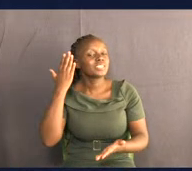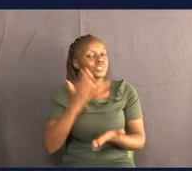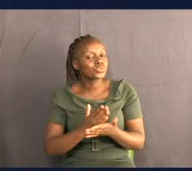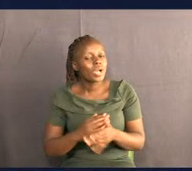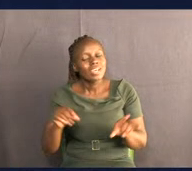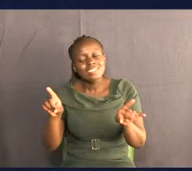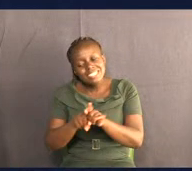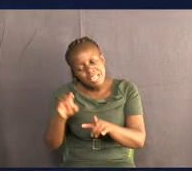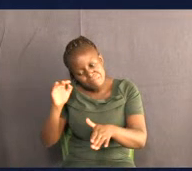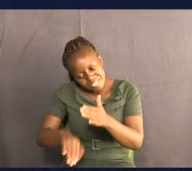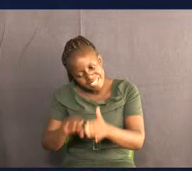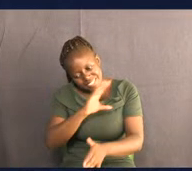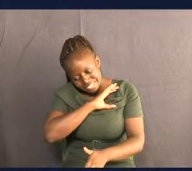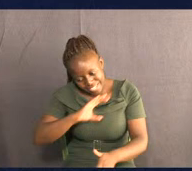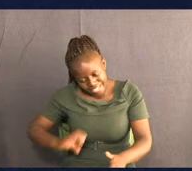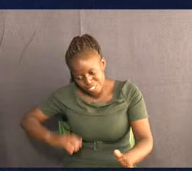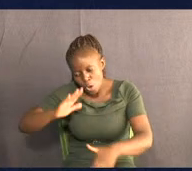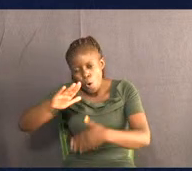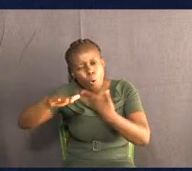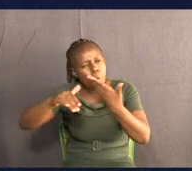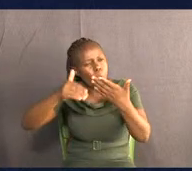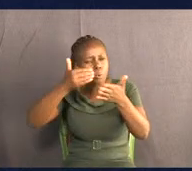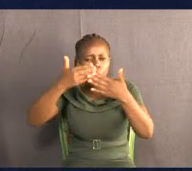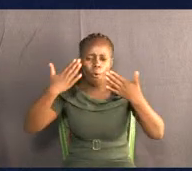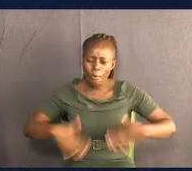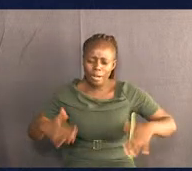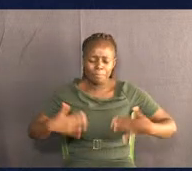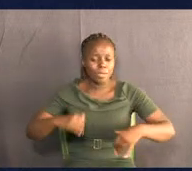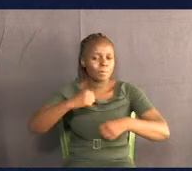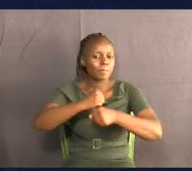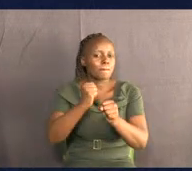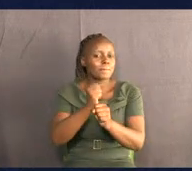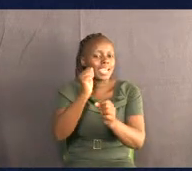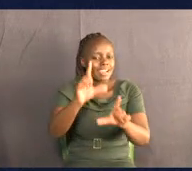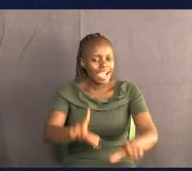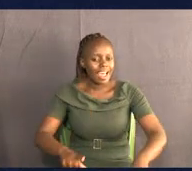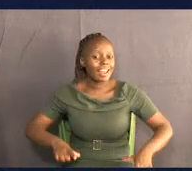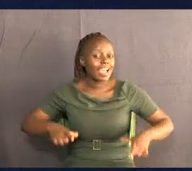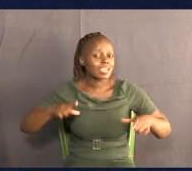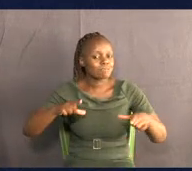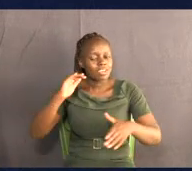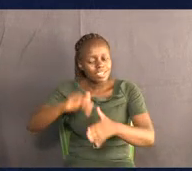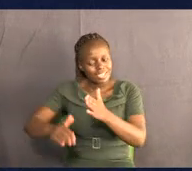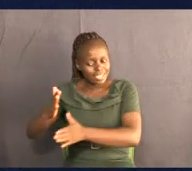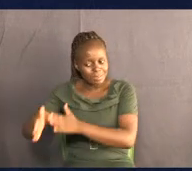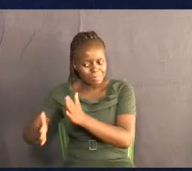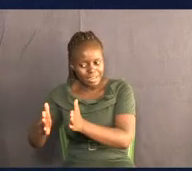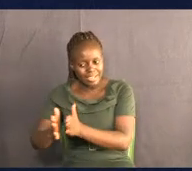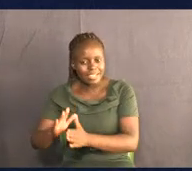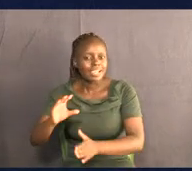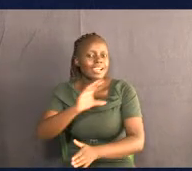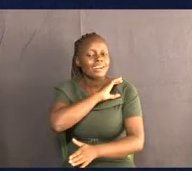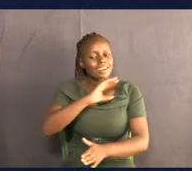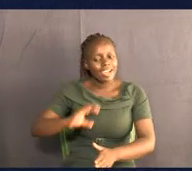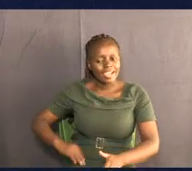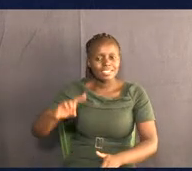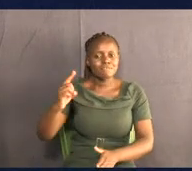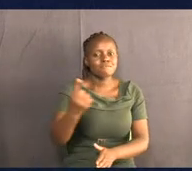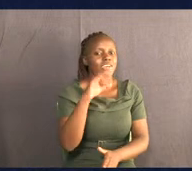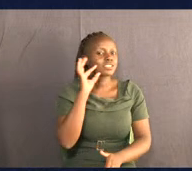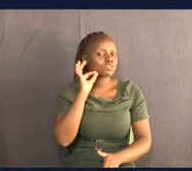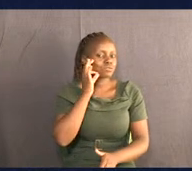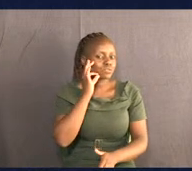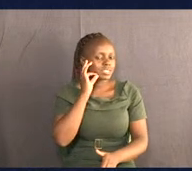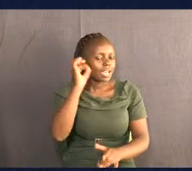also in Christ shall all be made alive, but each in his own order. Christ the first fruits, then at